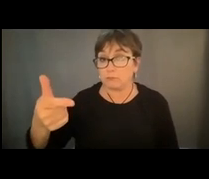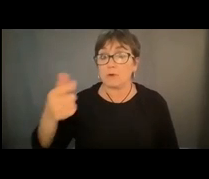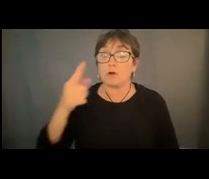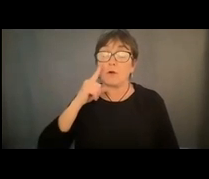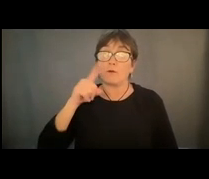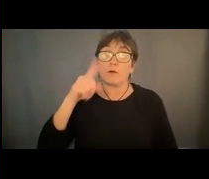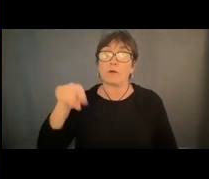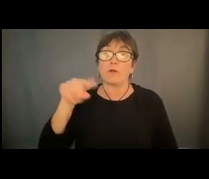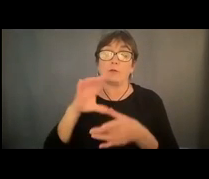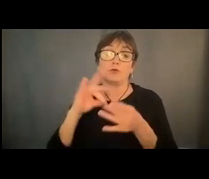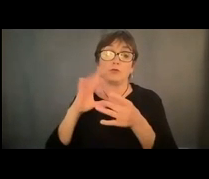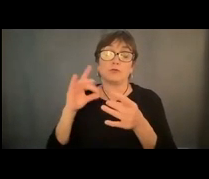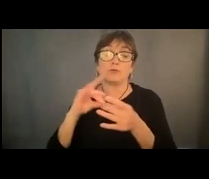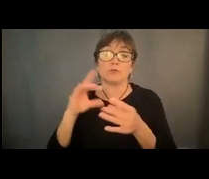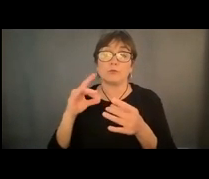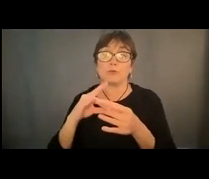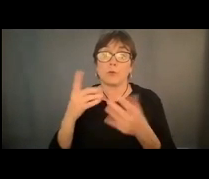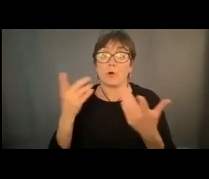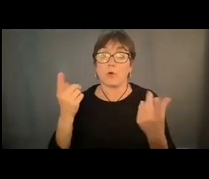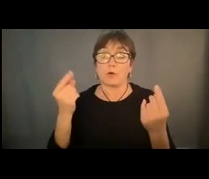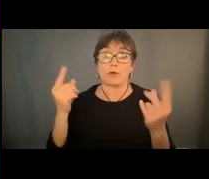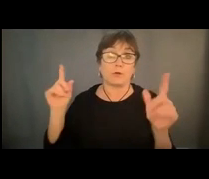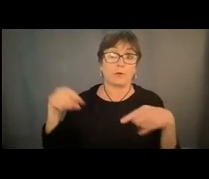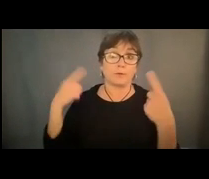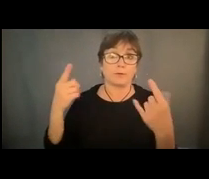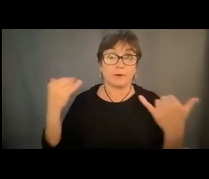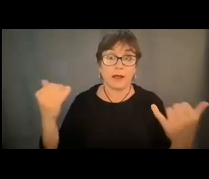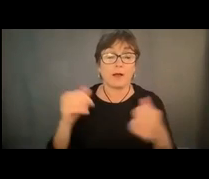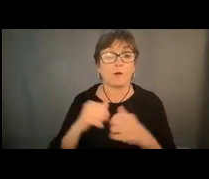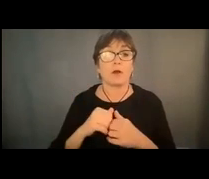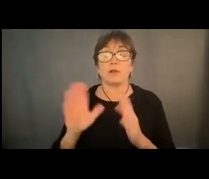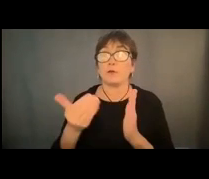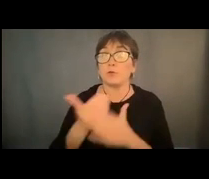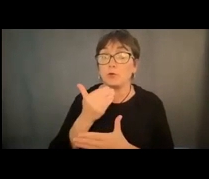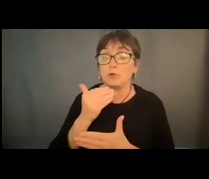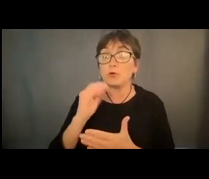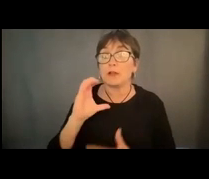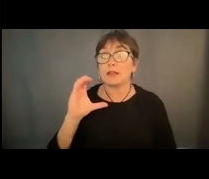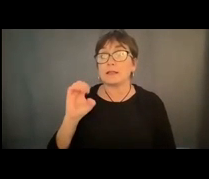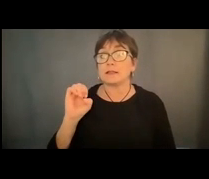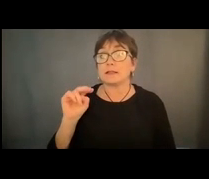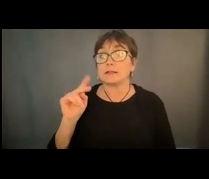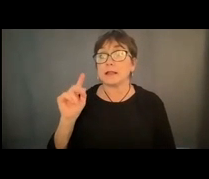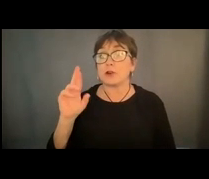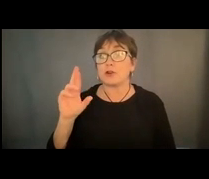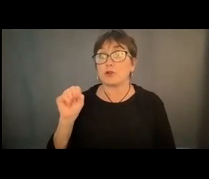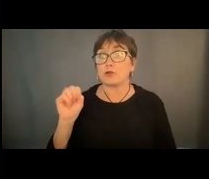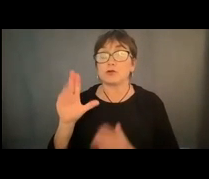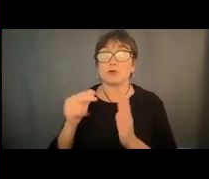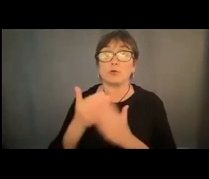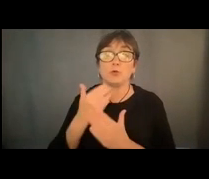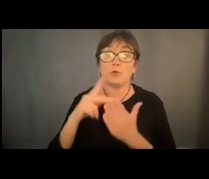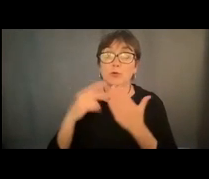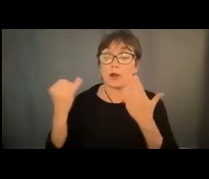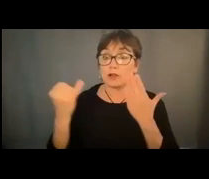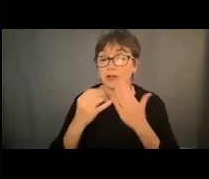share what they're doing now that they're brand new centers, new projects. I think you'll be really interested. So I'm going to start off